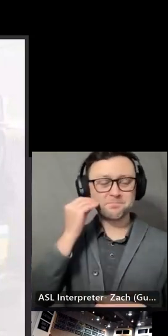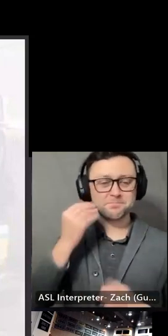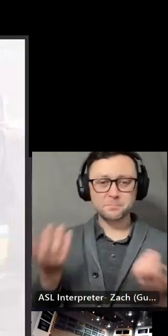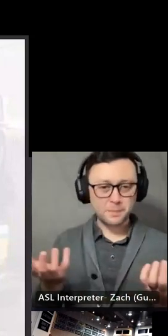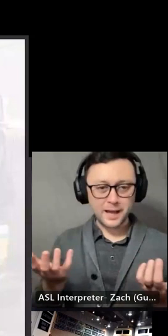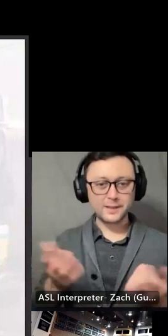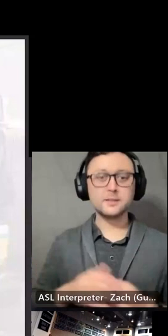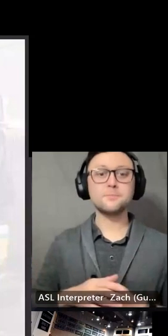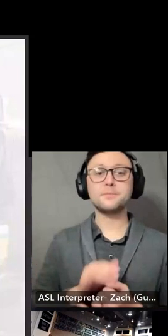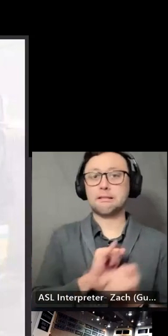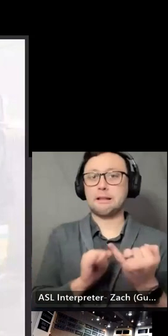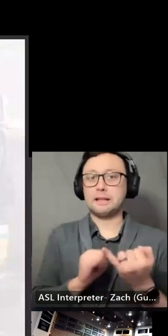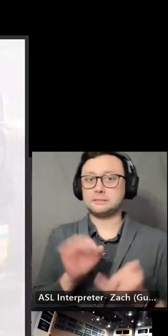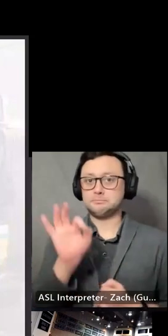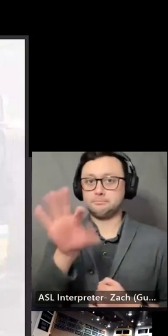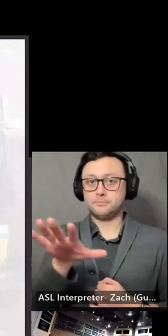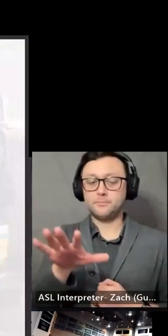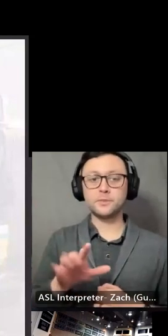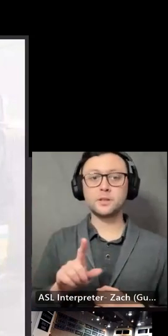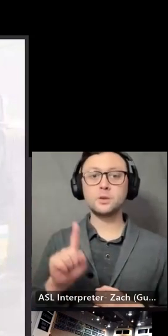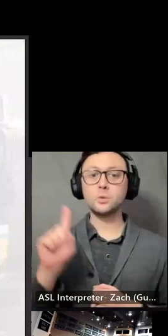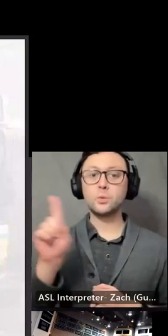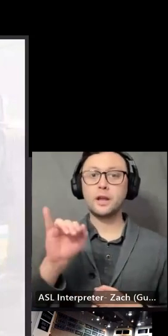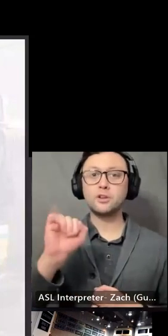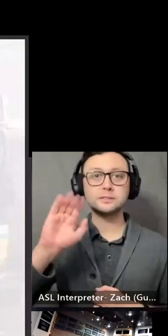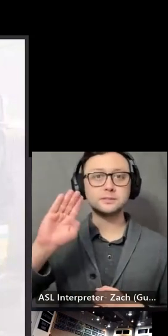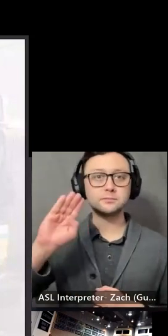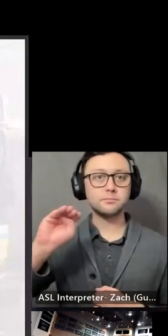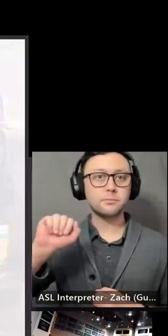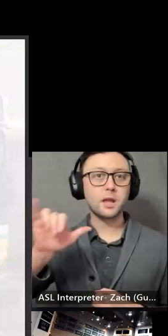last thing I would like to ask is, where's the mayor?